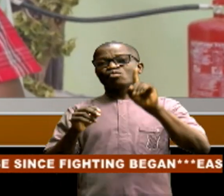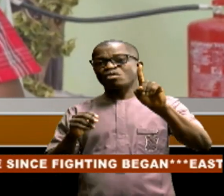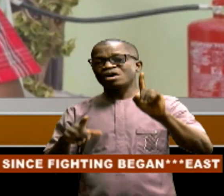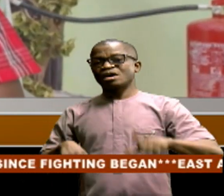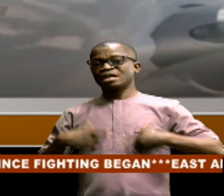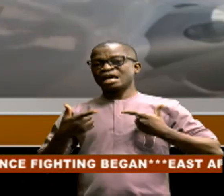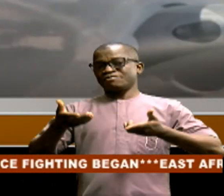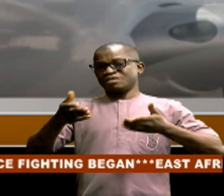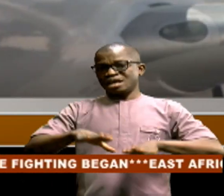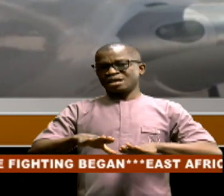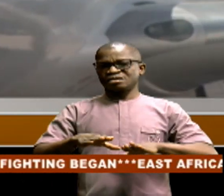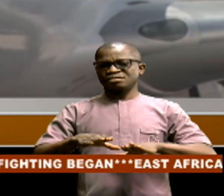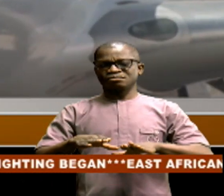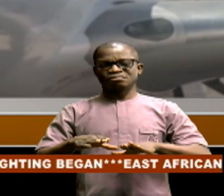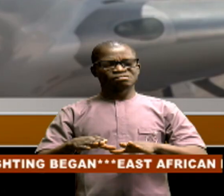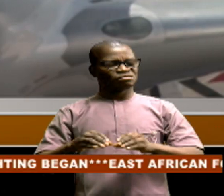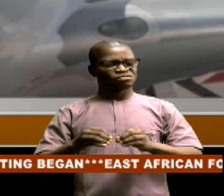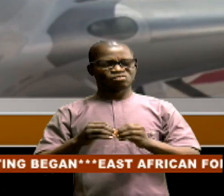too many.